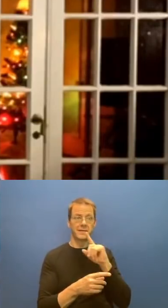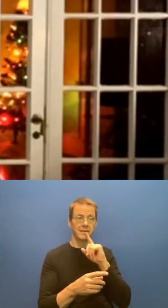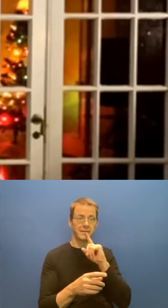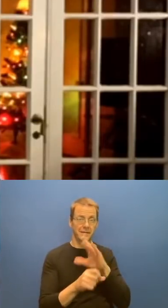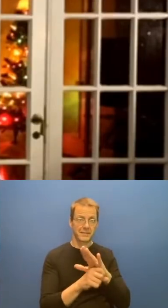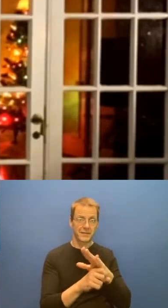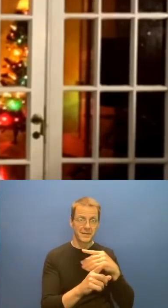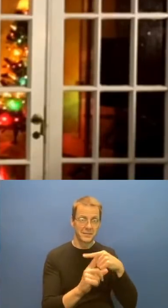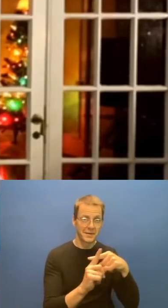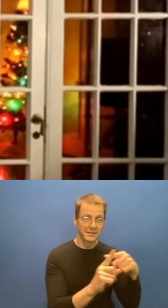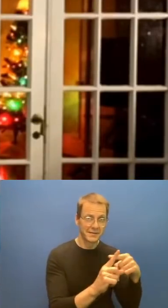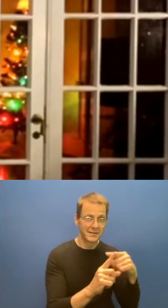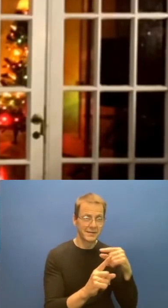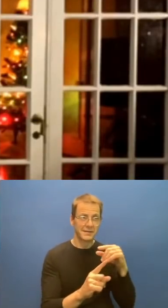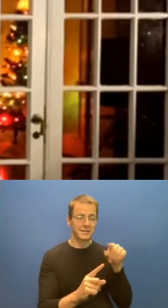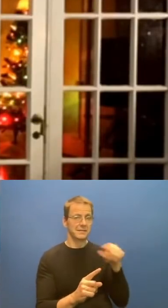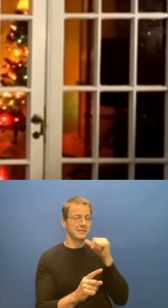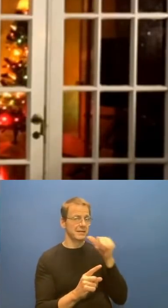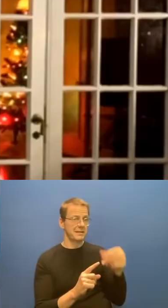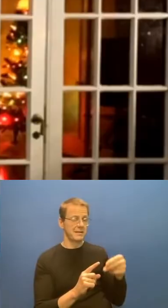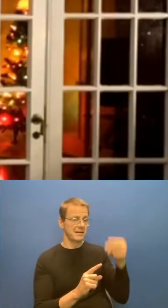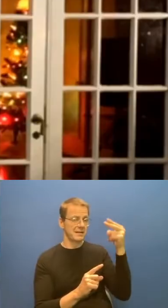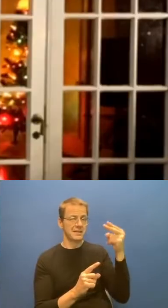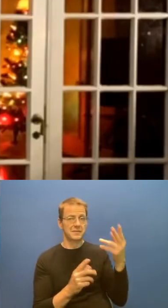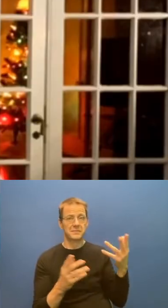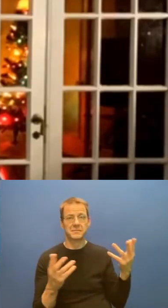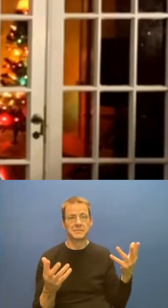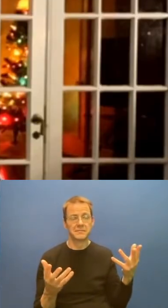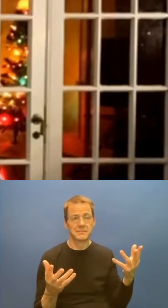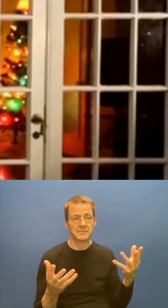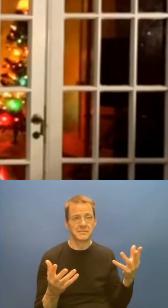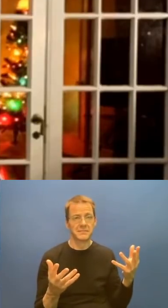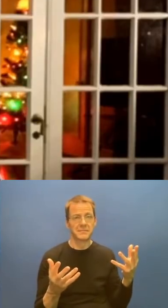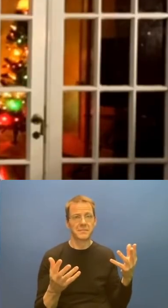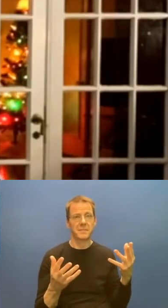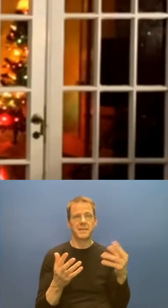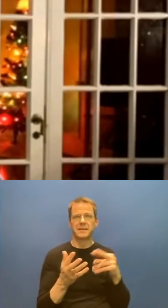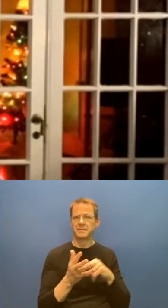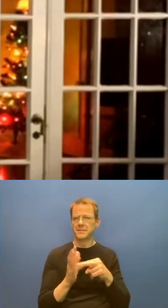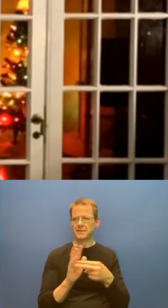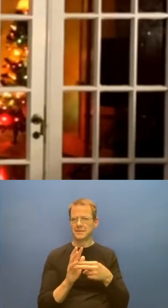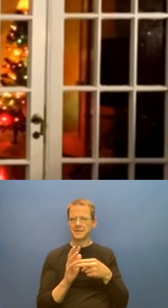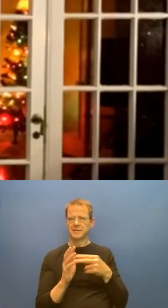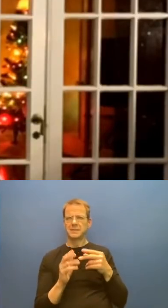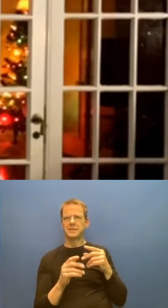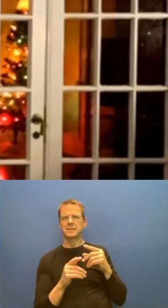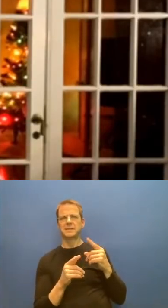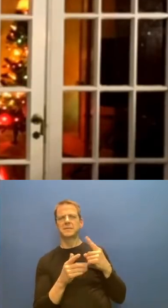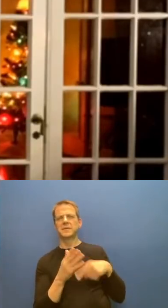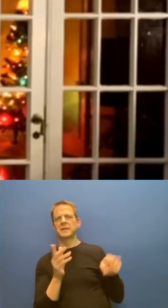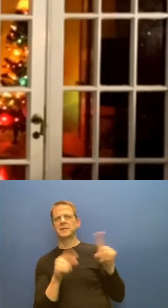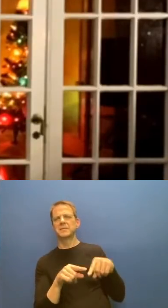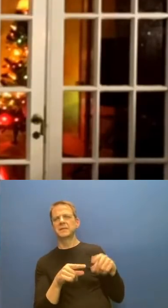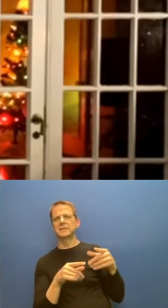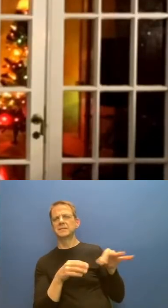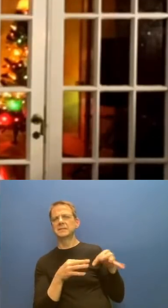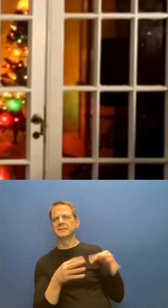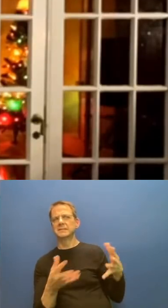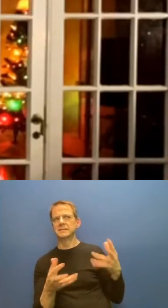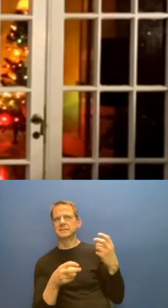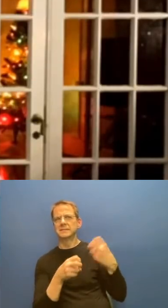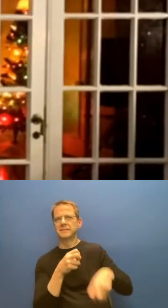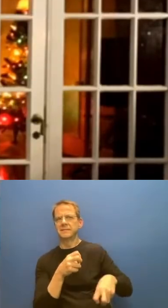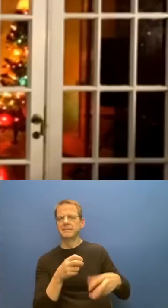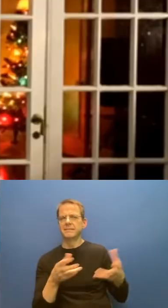say specifically what's going on. And what I can say from a research standpoint, it's going to take us certainly a few weeks